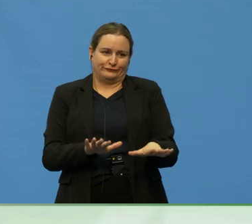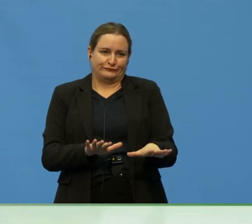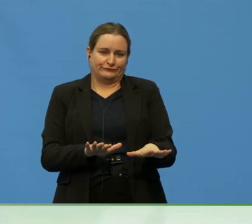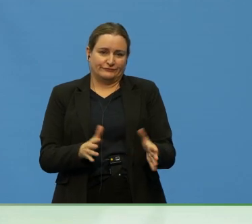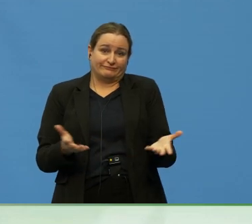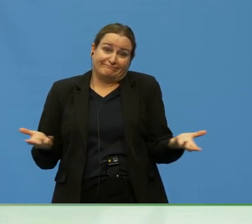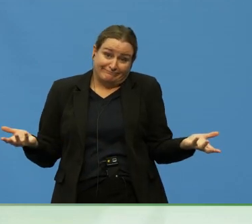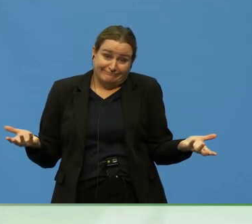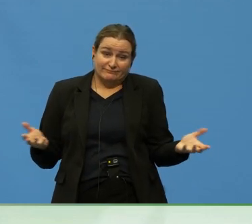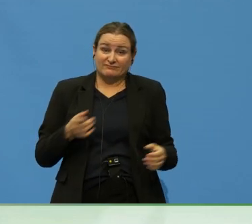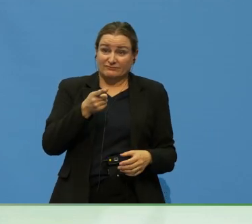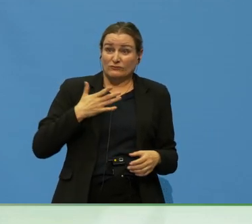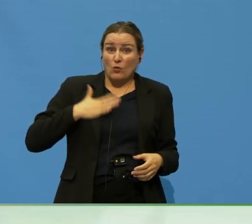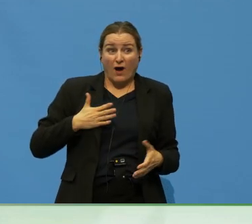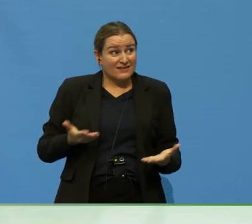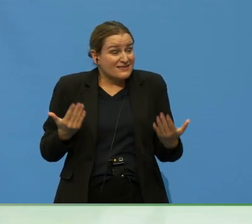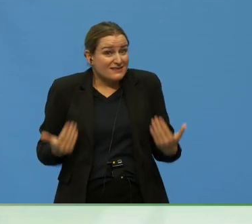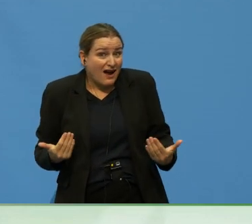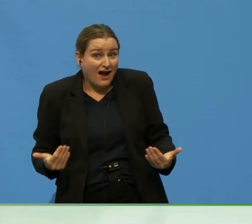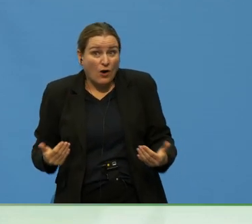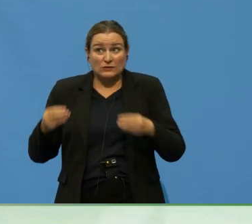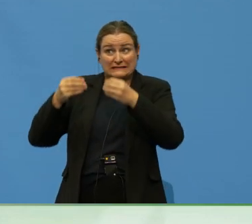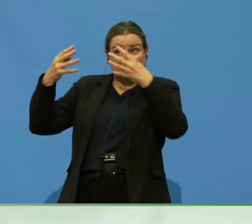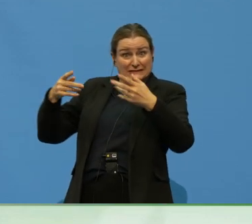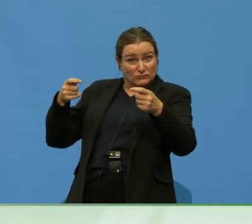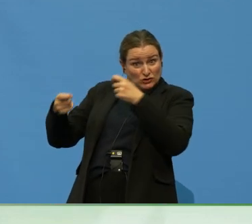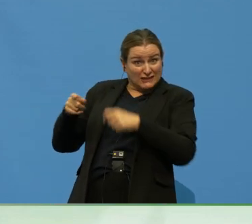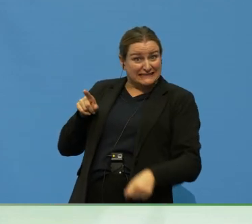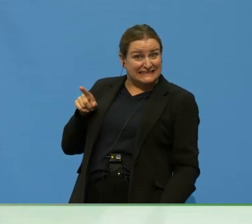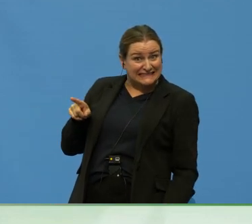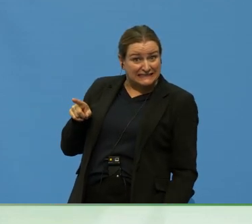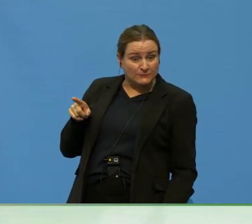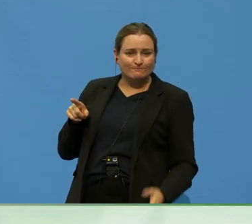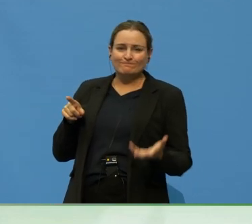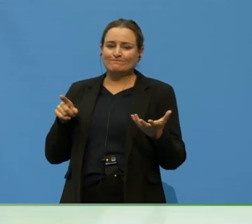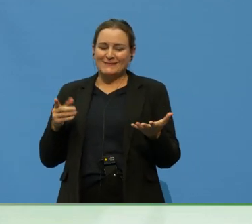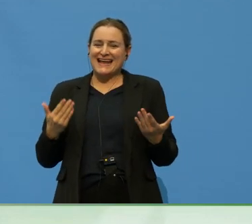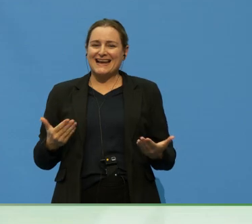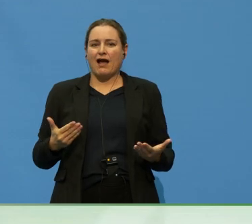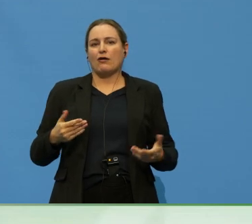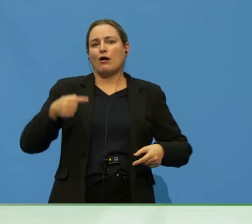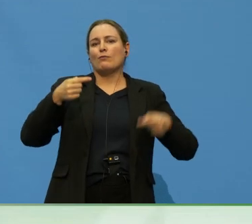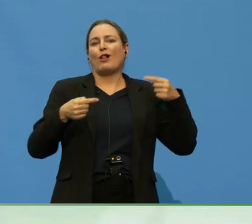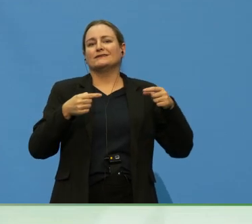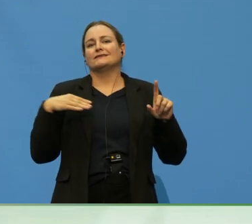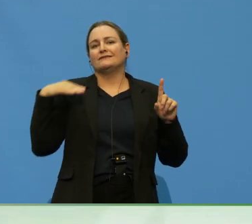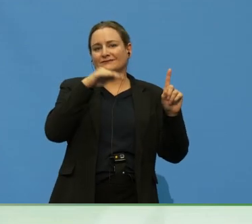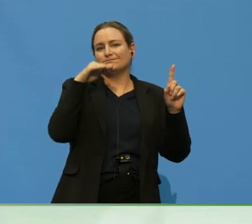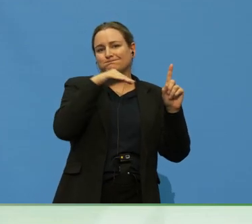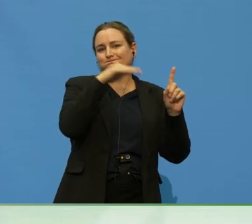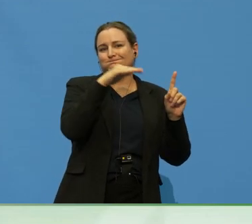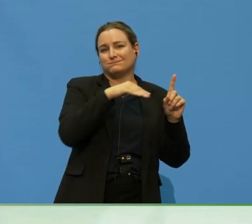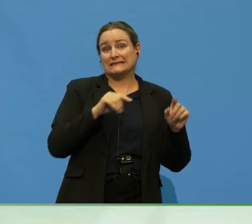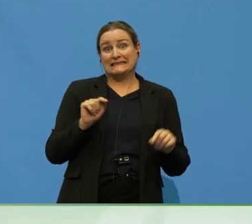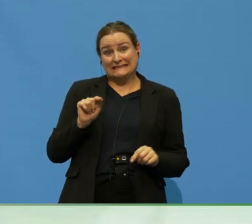more immediate change in the system, then one has to do political advocacy, which Carla was talking